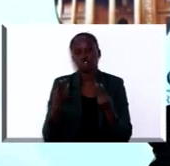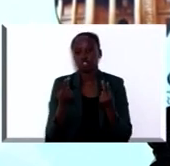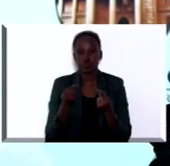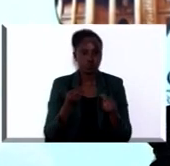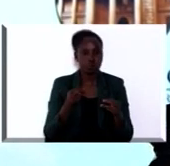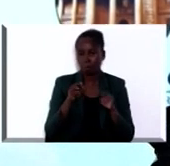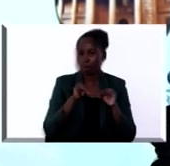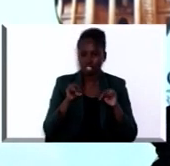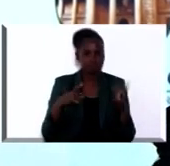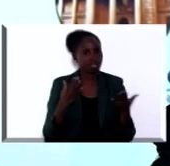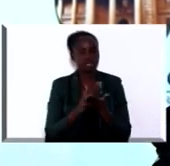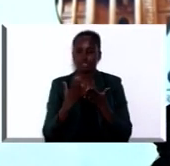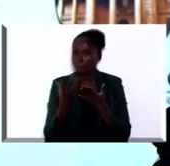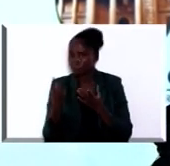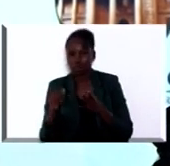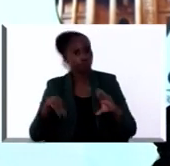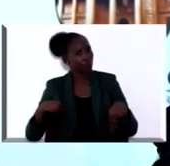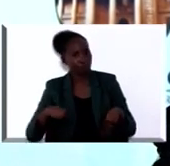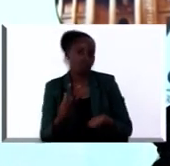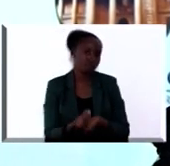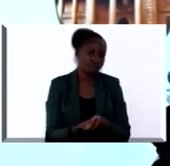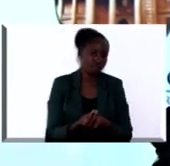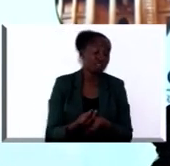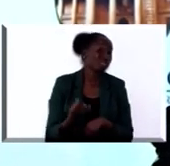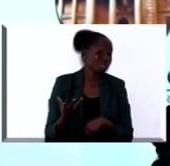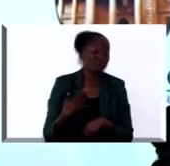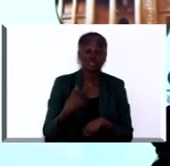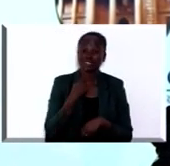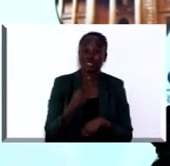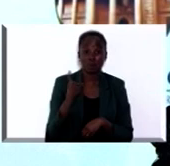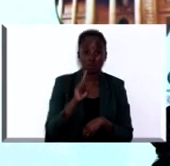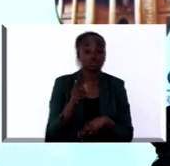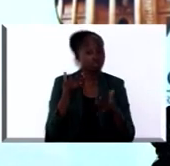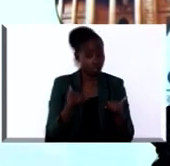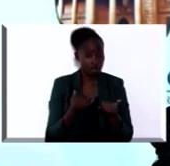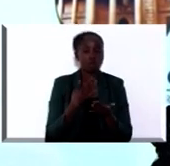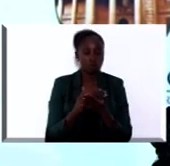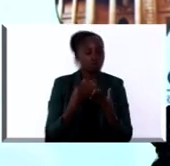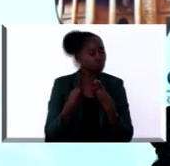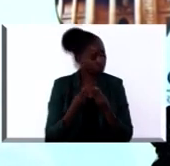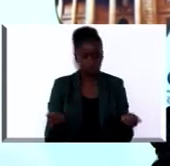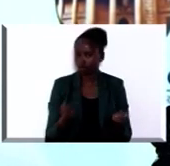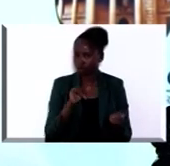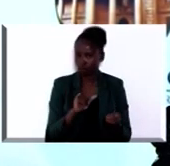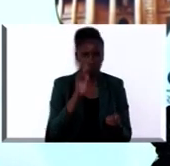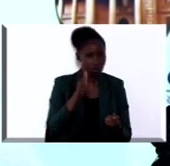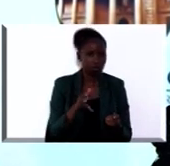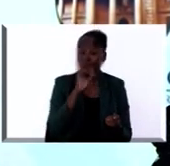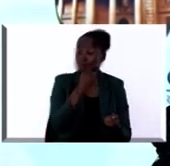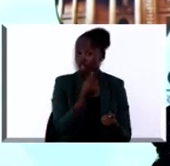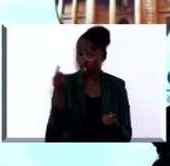corruption. And I want to say to you today, decisive action will be taken this year on each